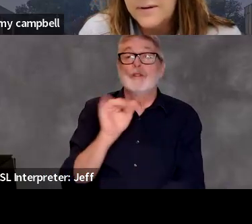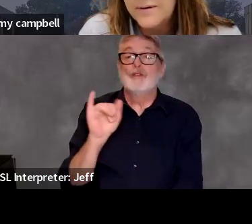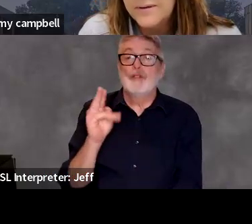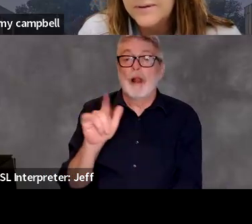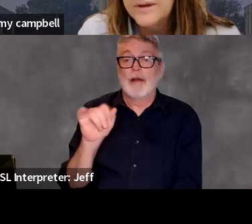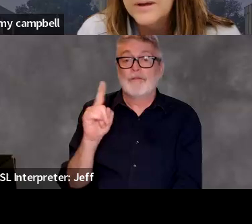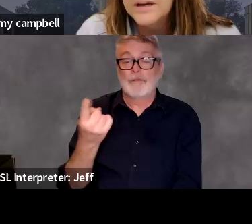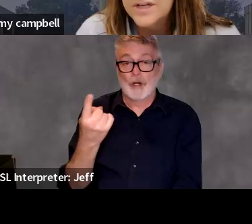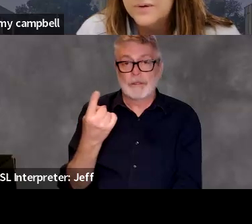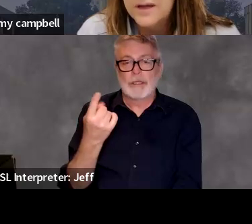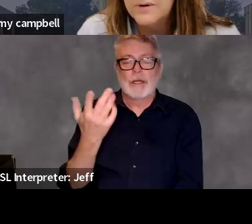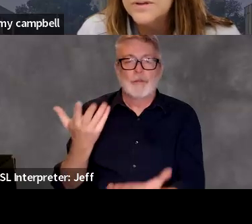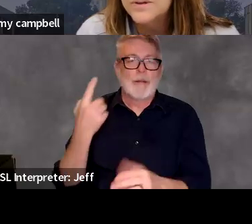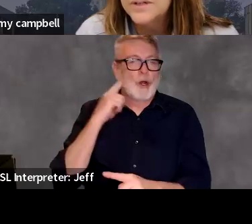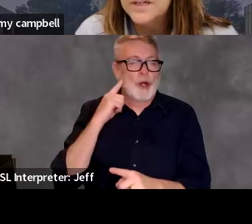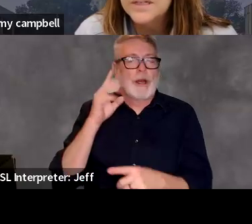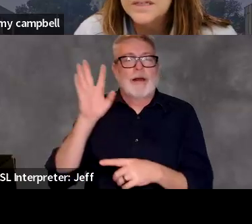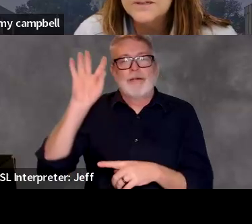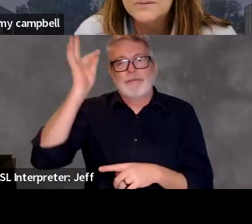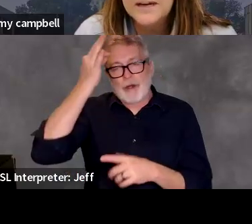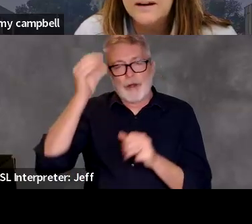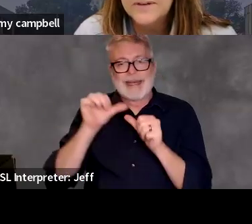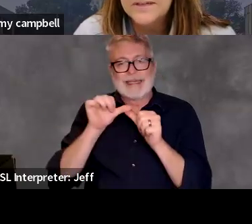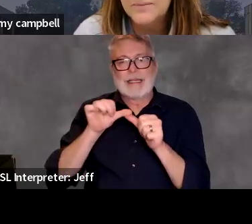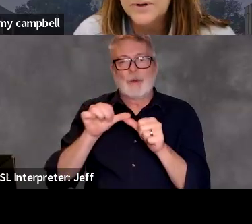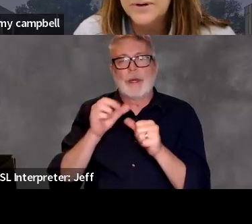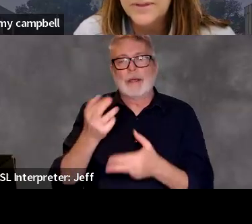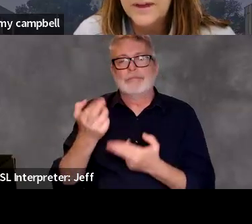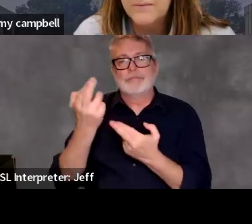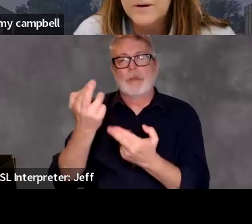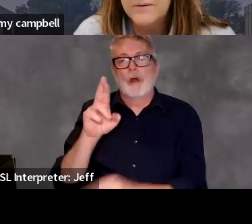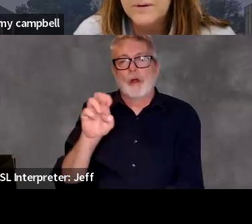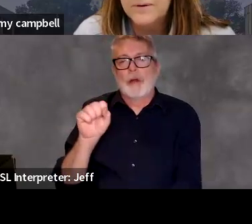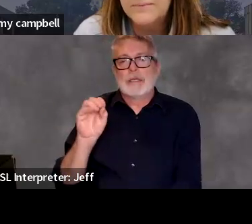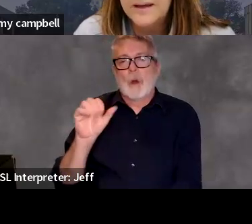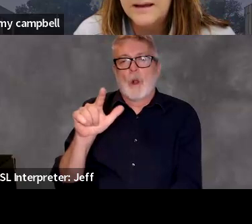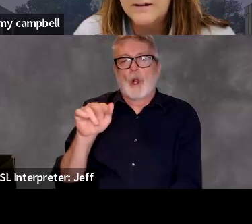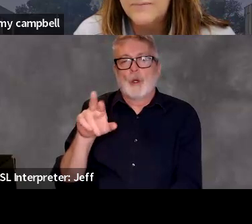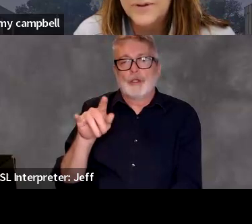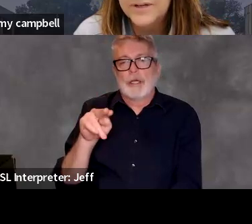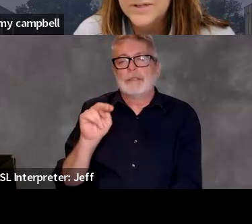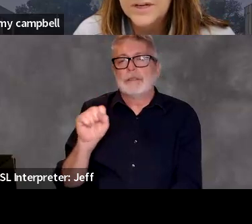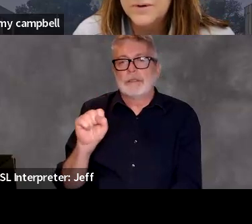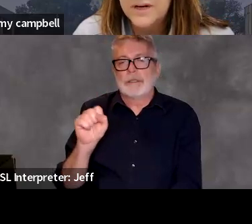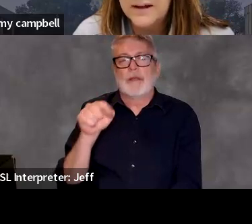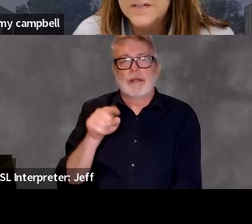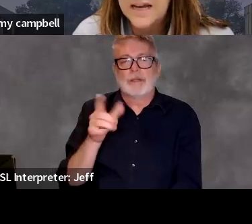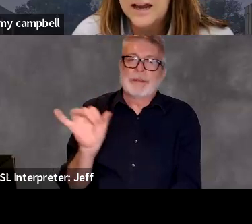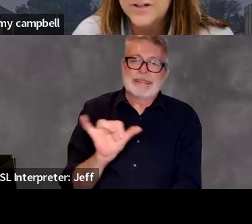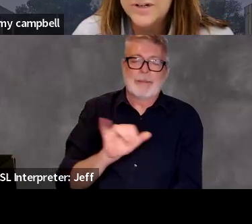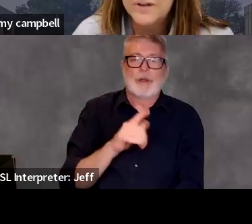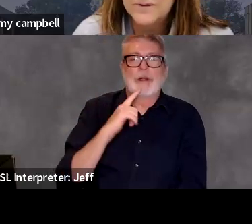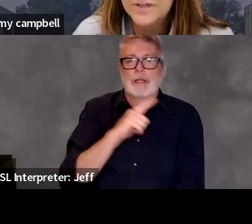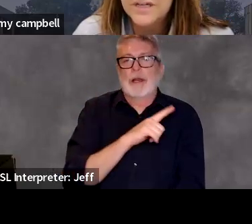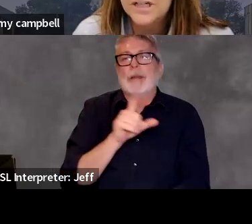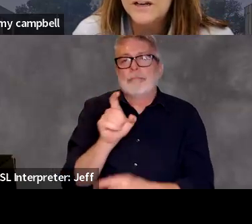heard about federal continuing resolutions. This would be kind of a similar thing where it would be the legislature wouldn't have to